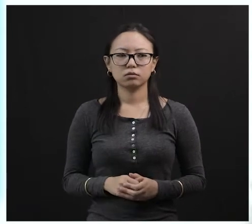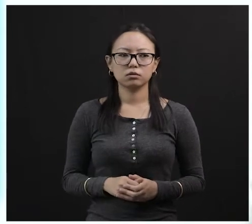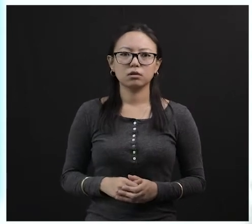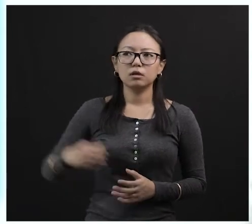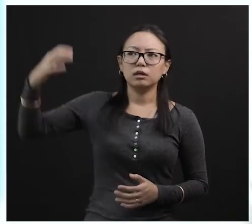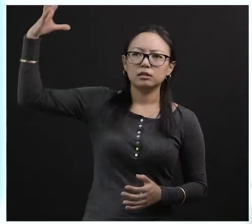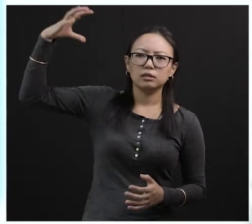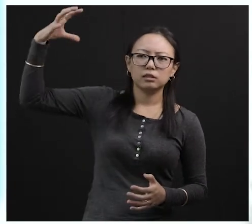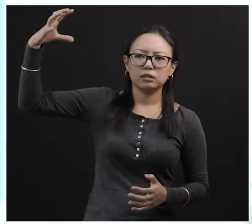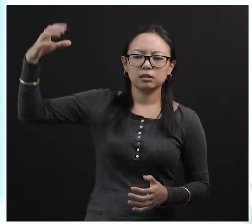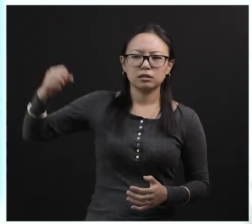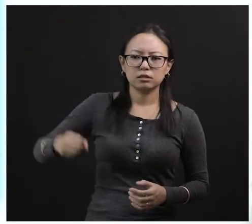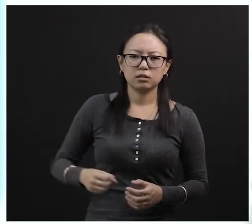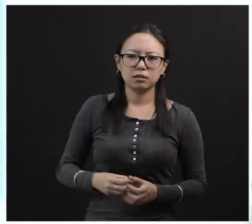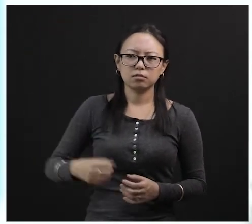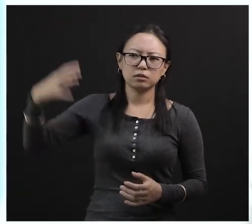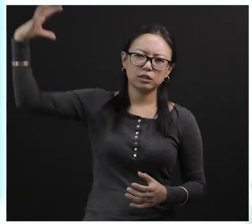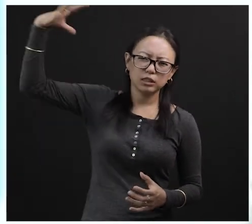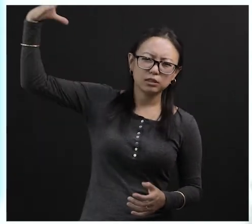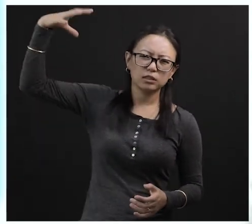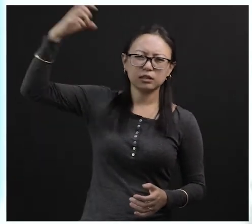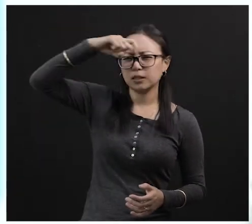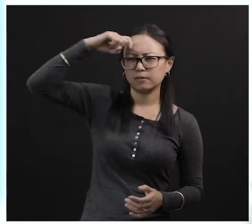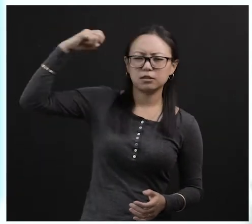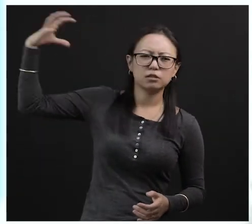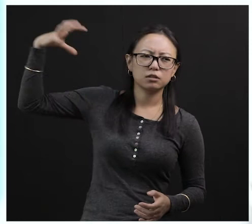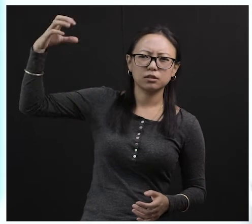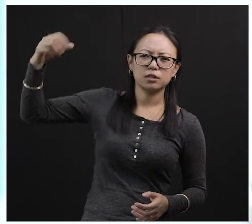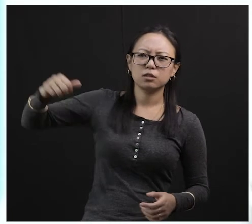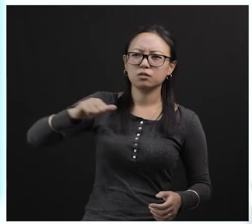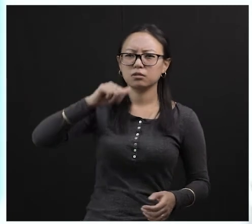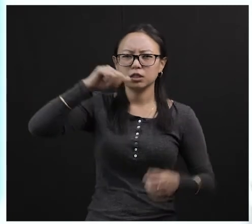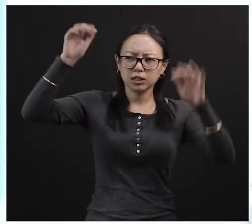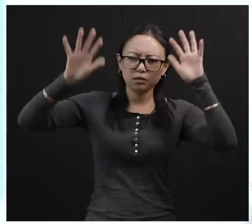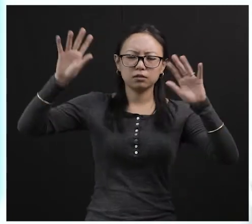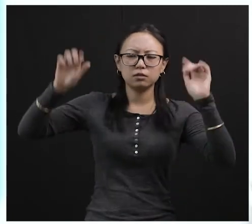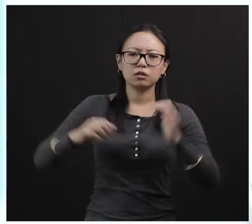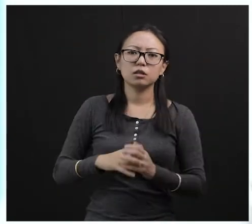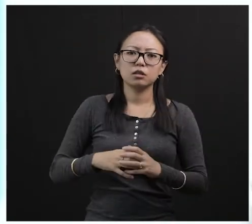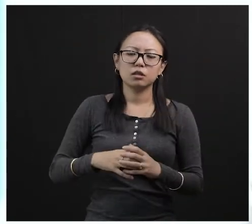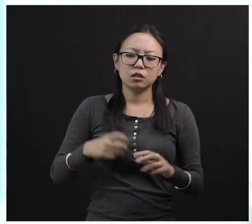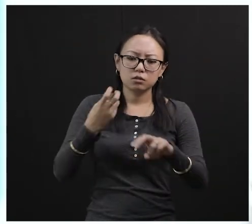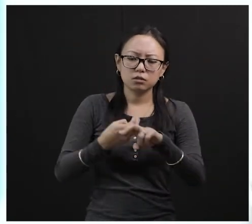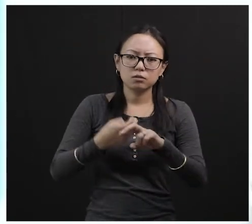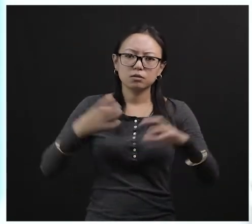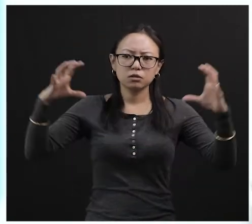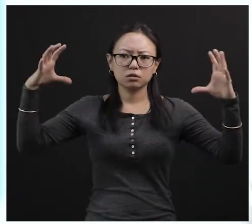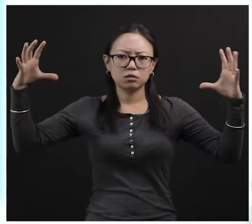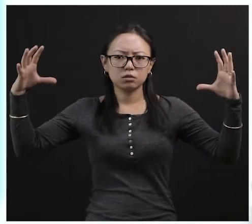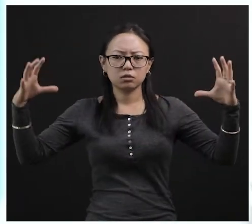then the big stone boulder will crack. It'll start cracking and it'll turn